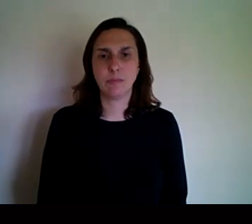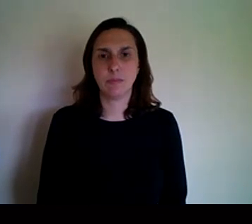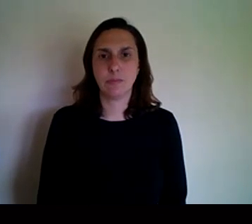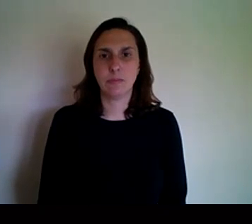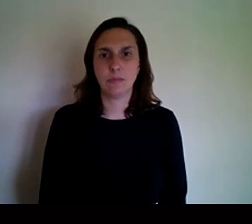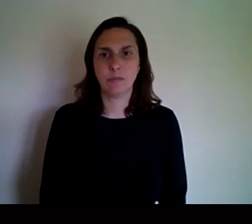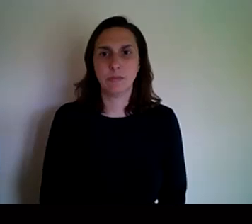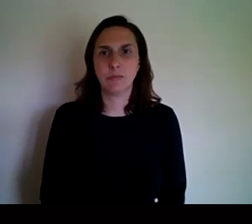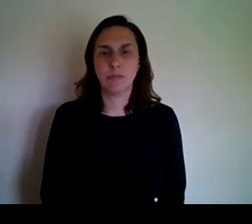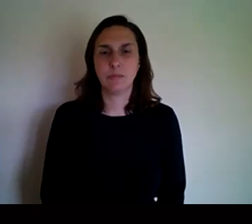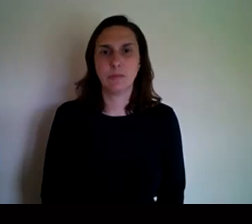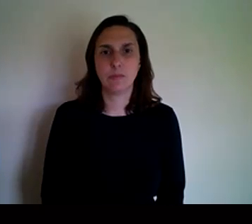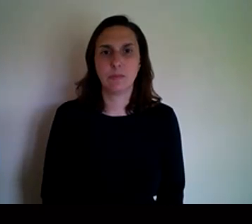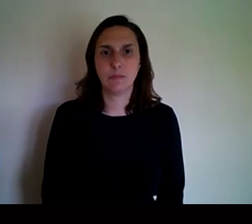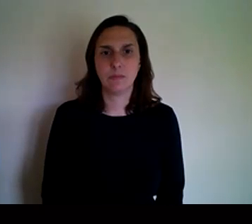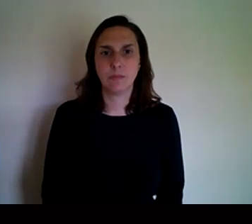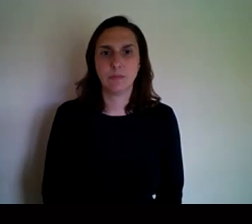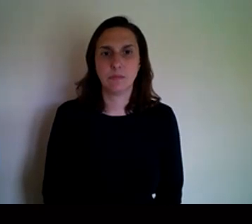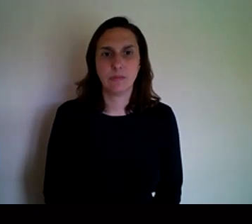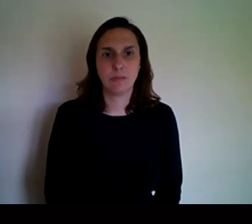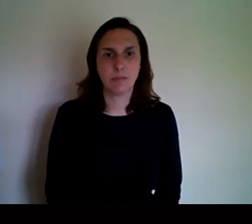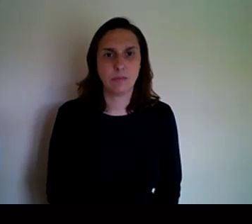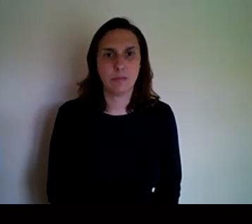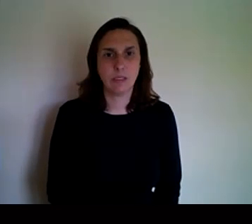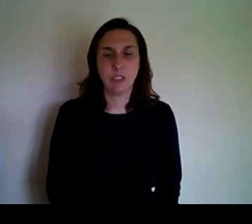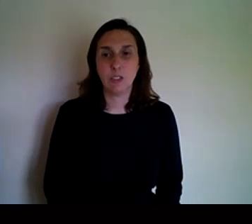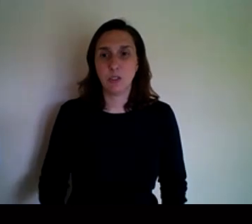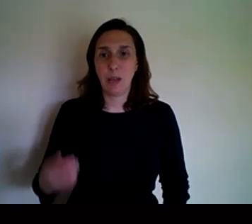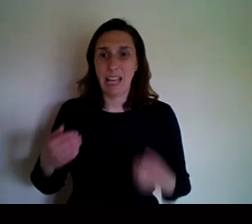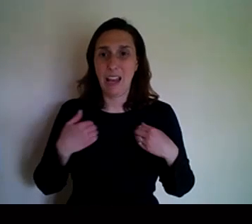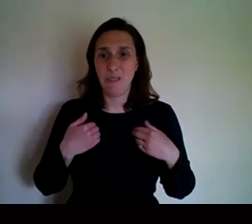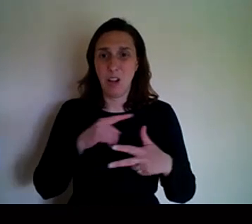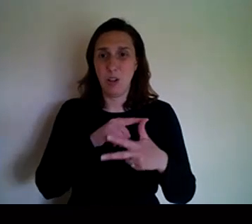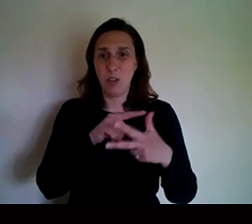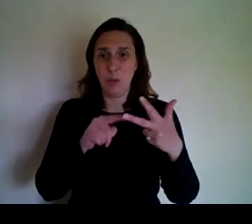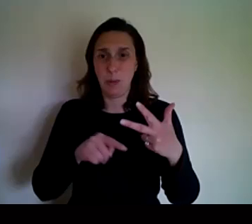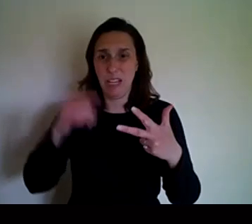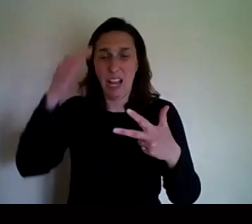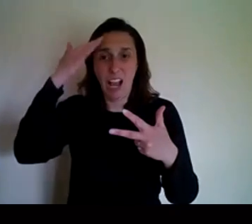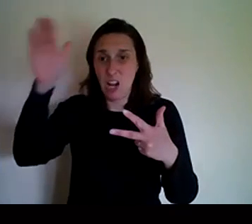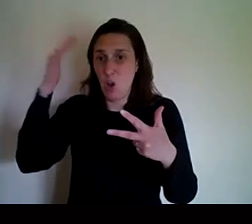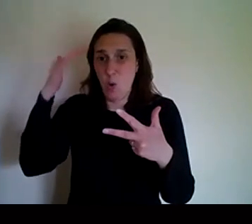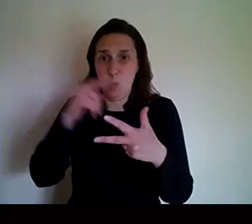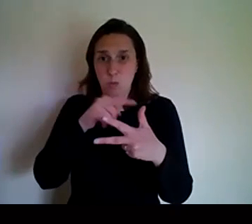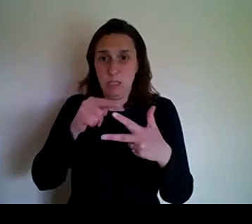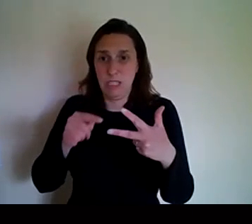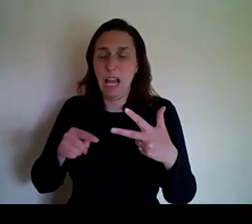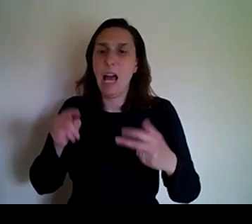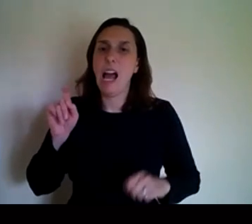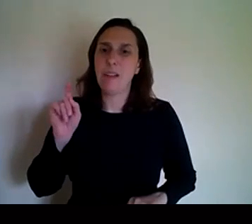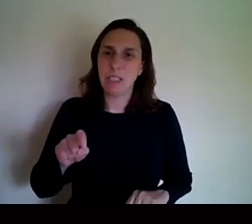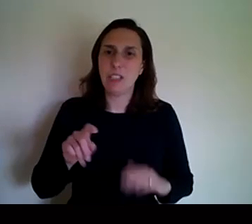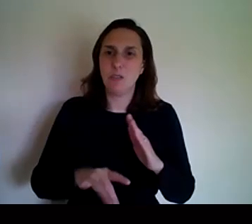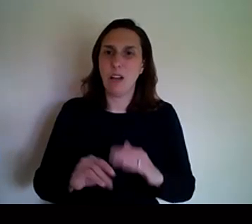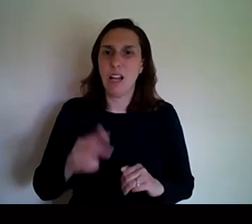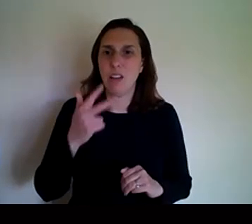All right, so I have 3 unknowns. I'm going to need 3 points in this equation to help me